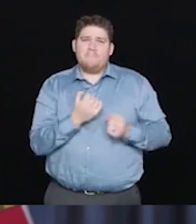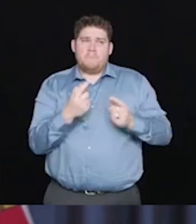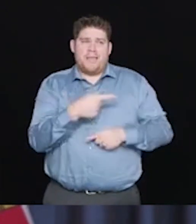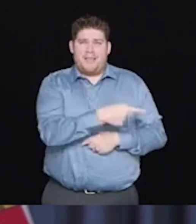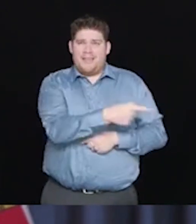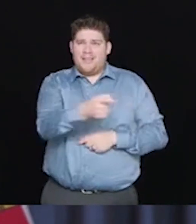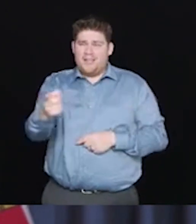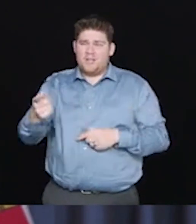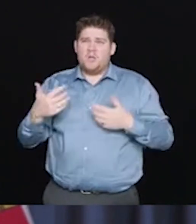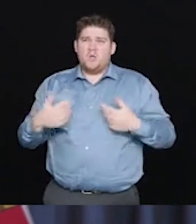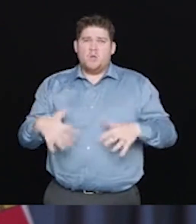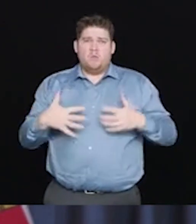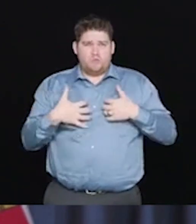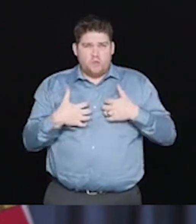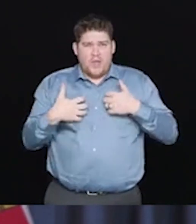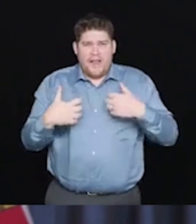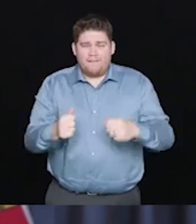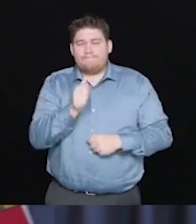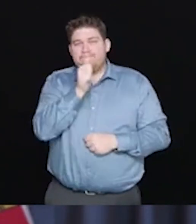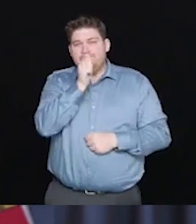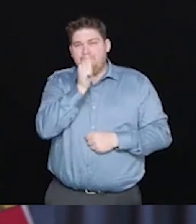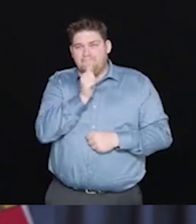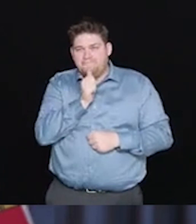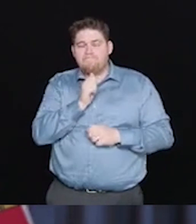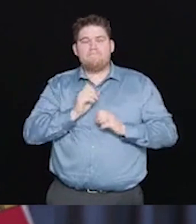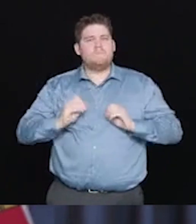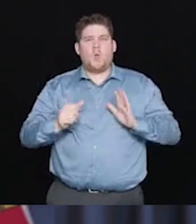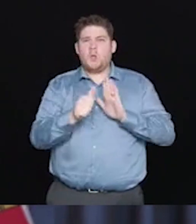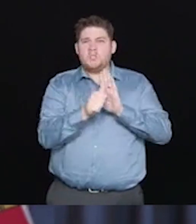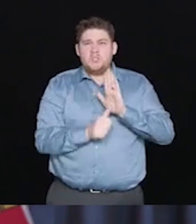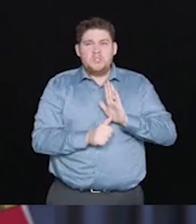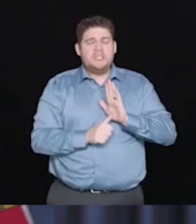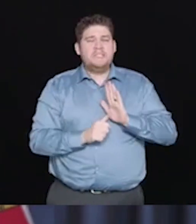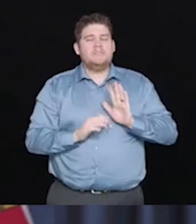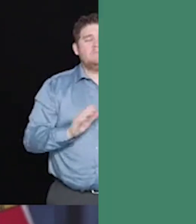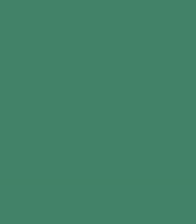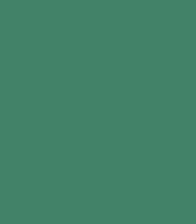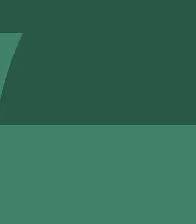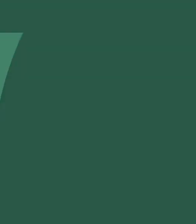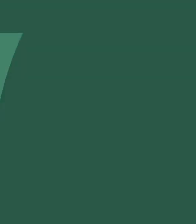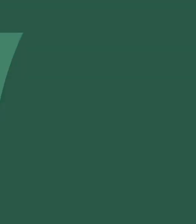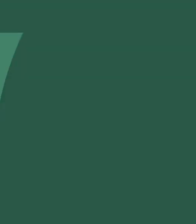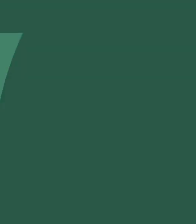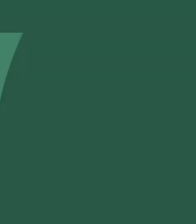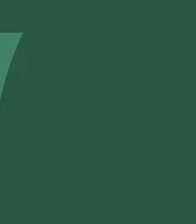they're worried and concerned and have all the same anxieties that we have about COVID-19.